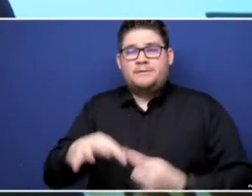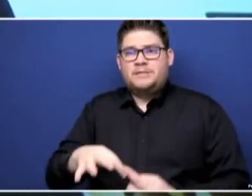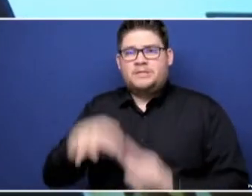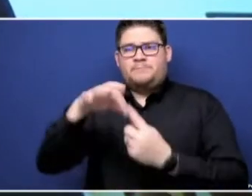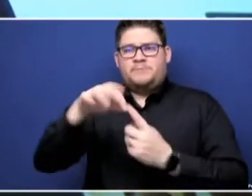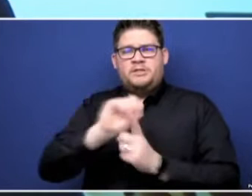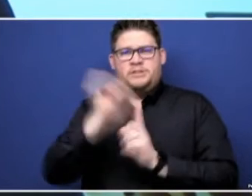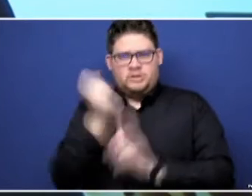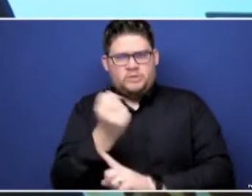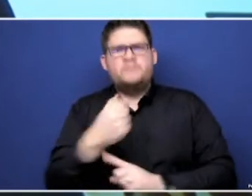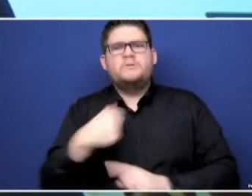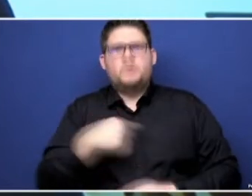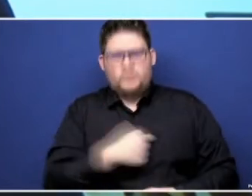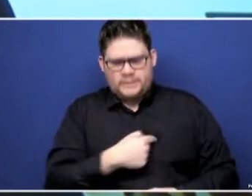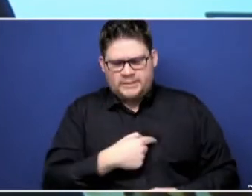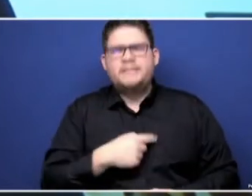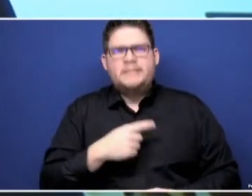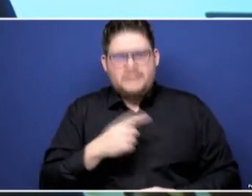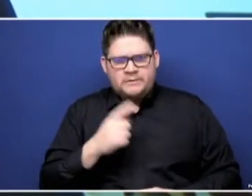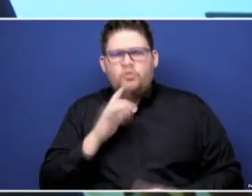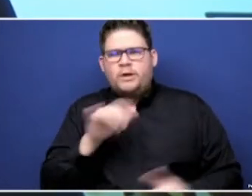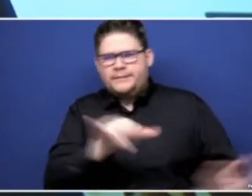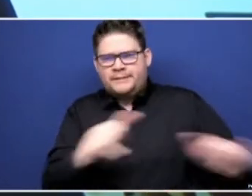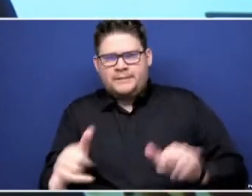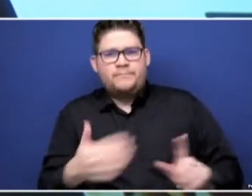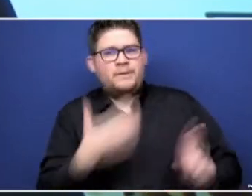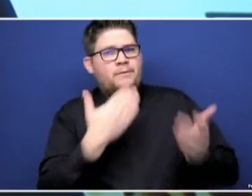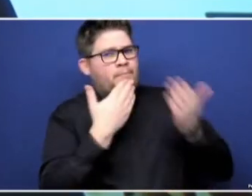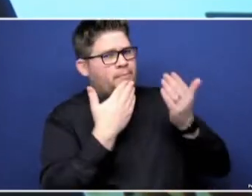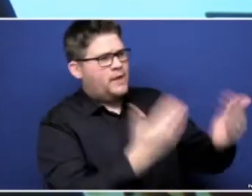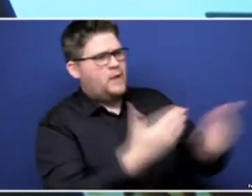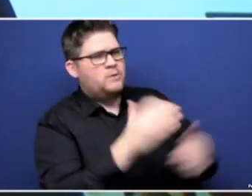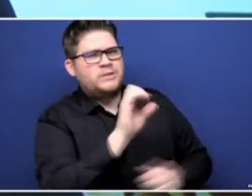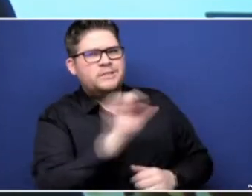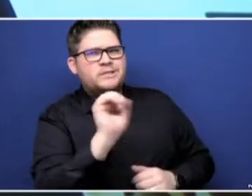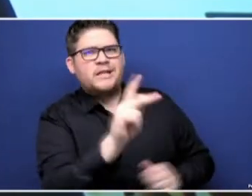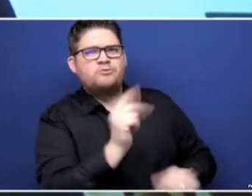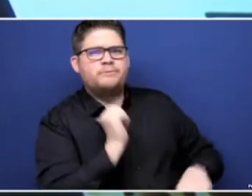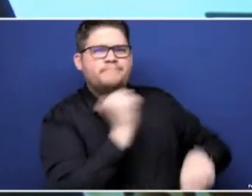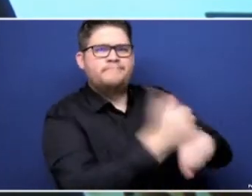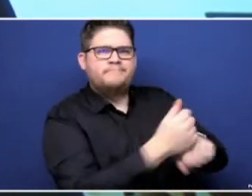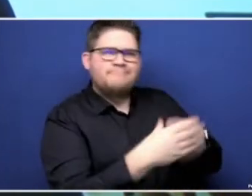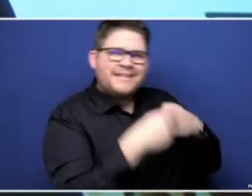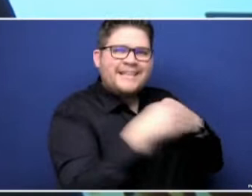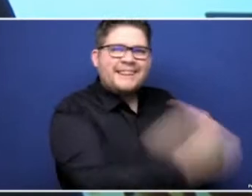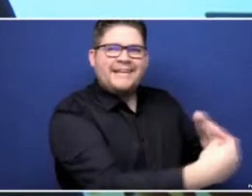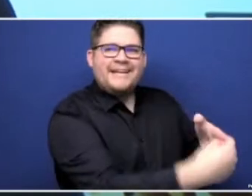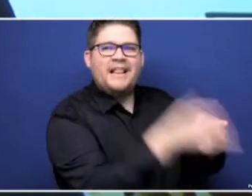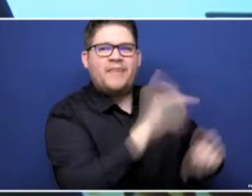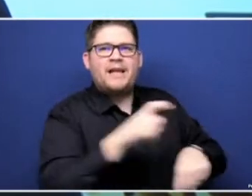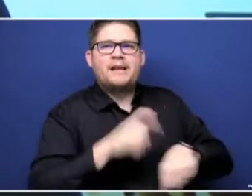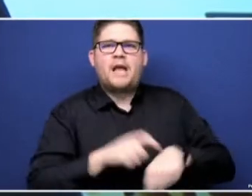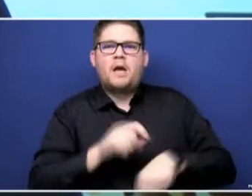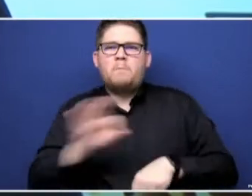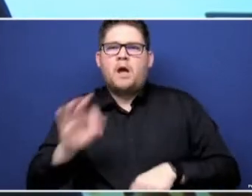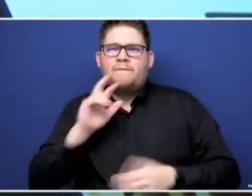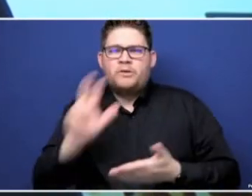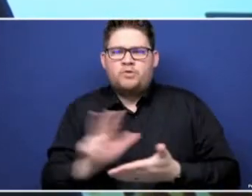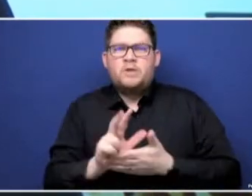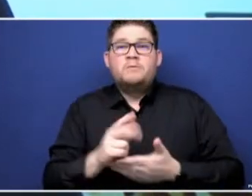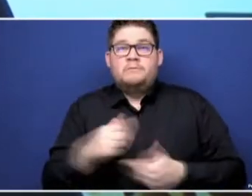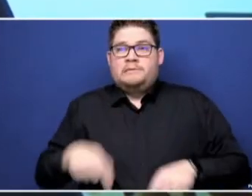capacity. As the Premier has said, the Prime Minister's office has reassured us yesterday and today